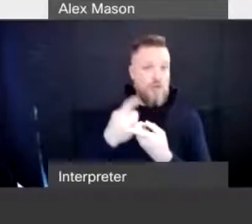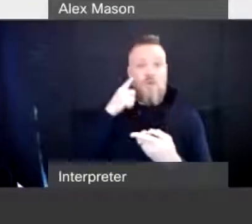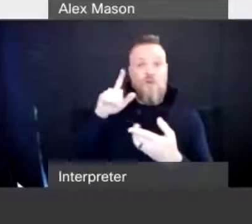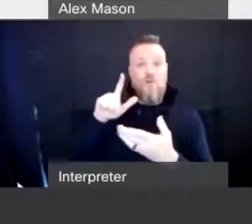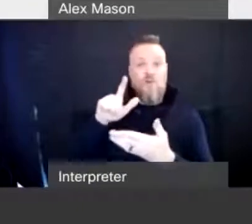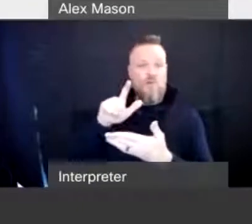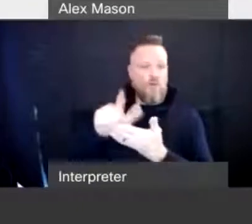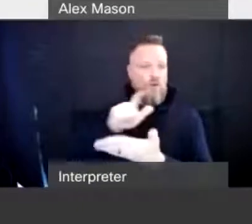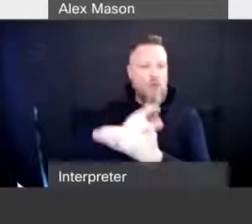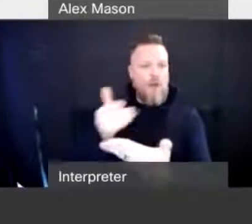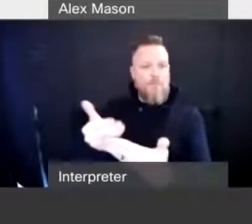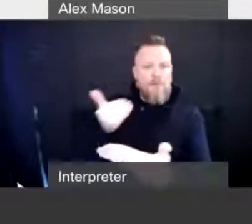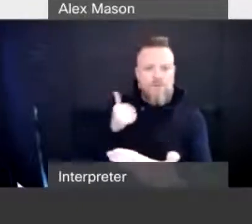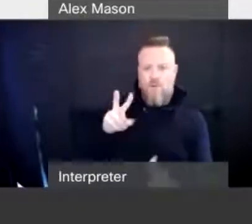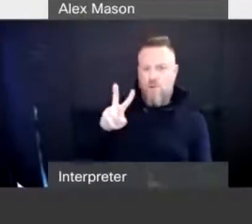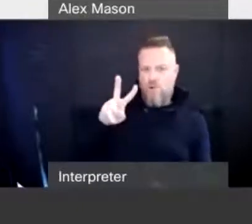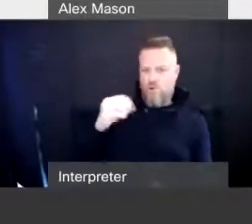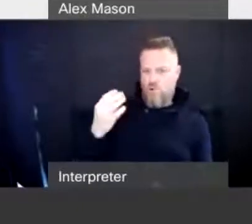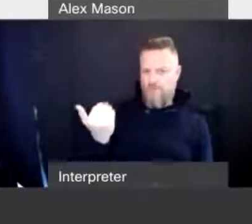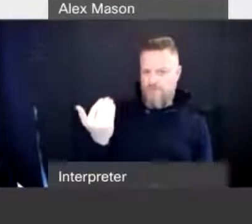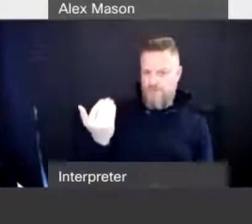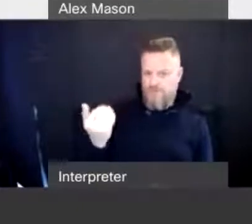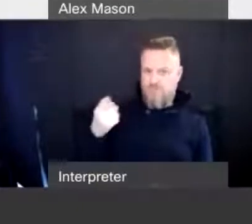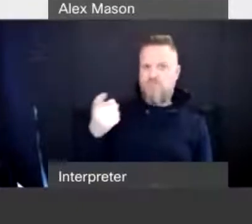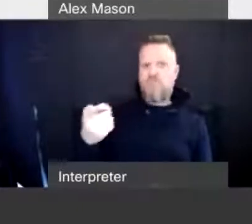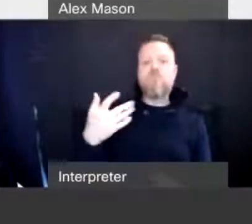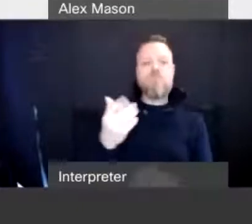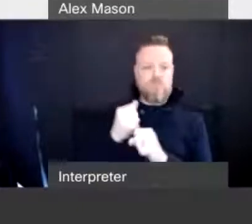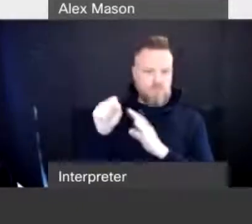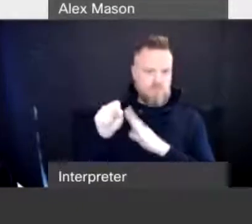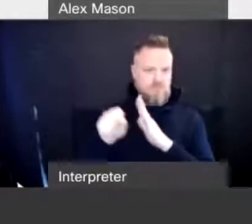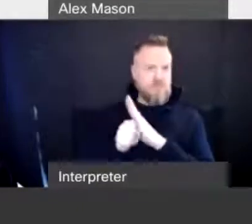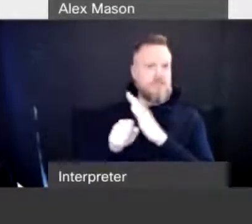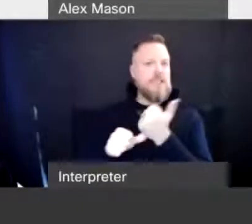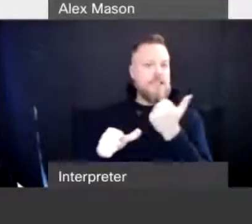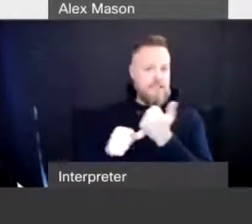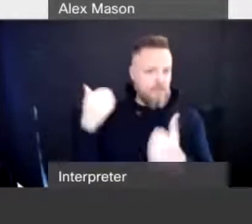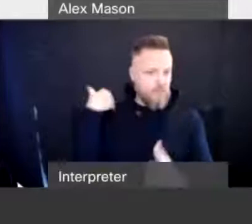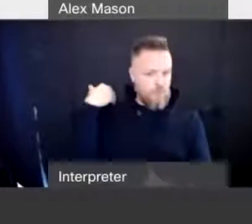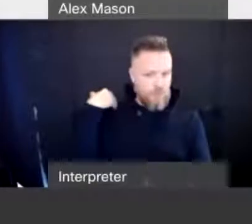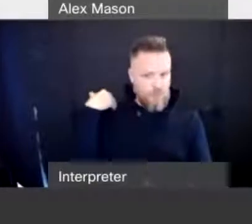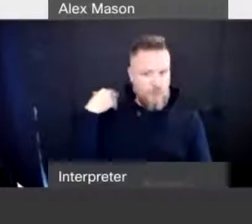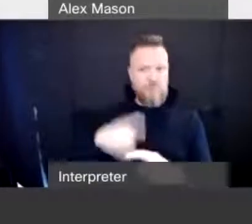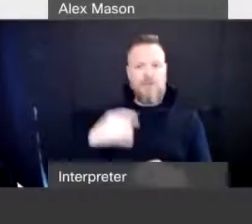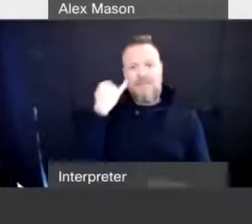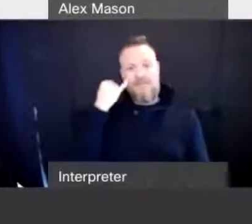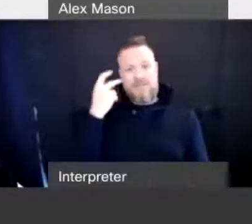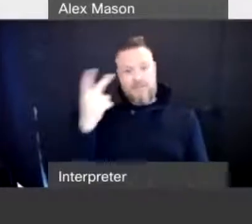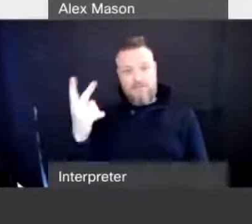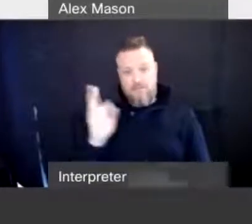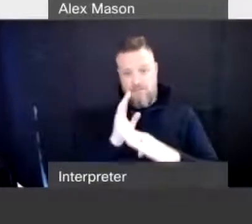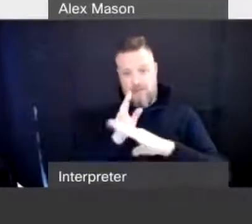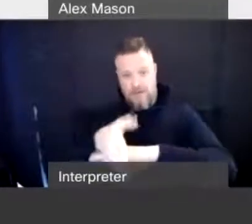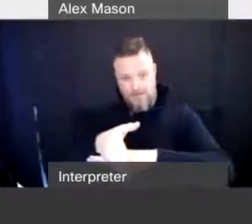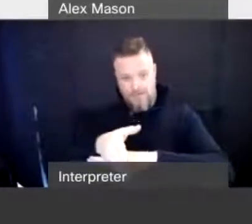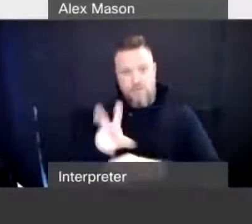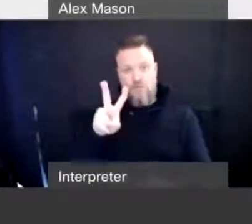pre-15 law, that are getting capital improvement state aid. If we look at the after 15